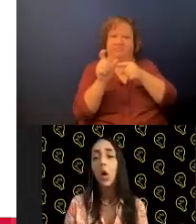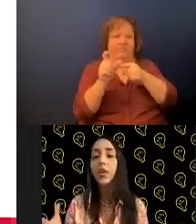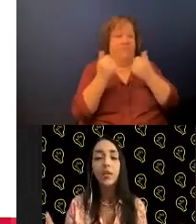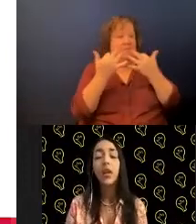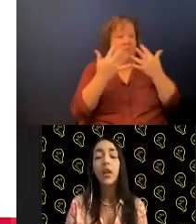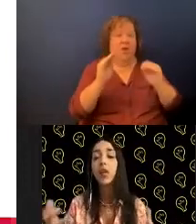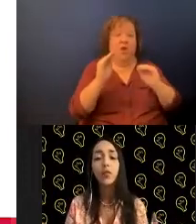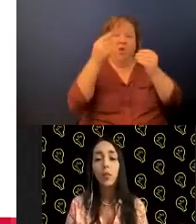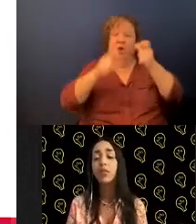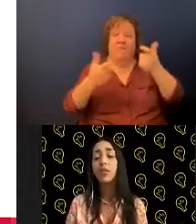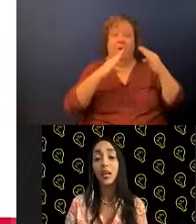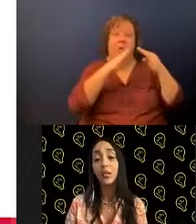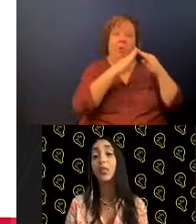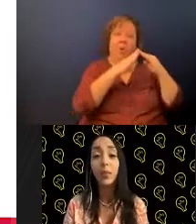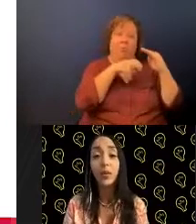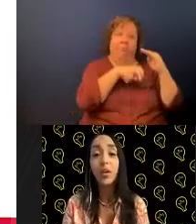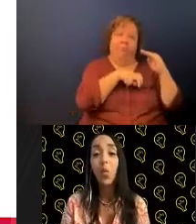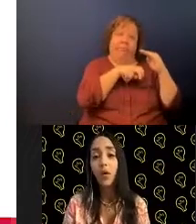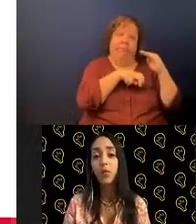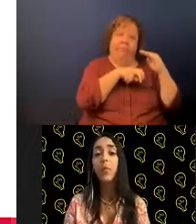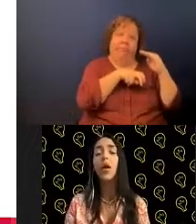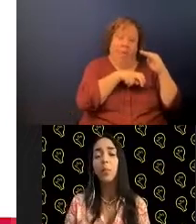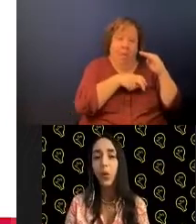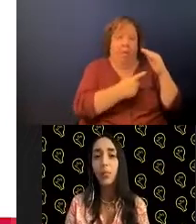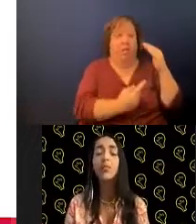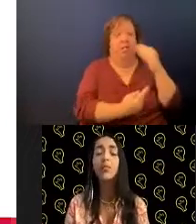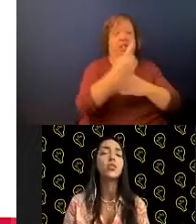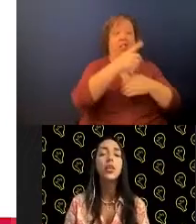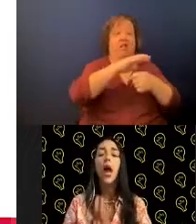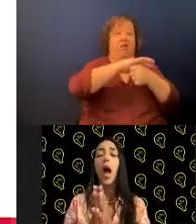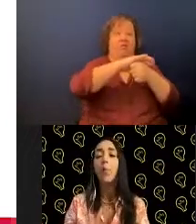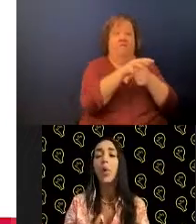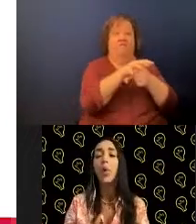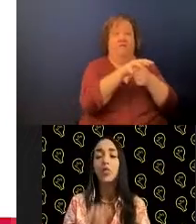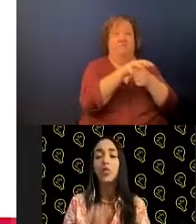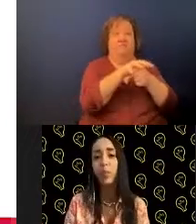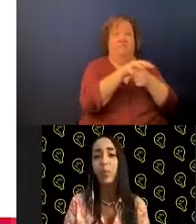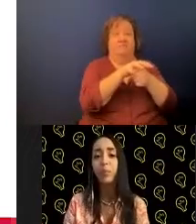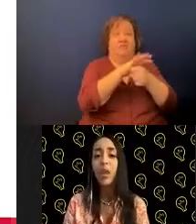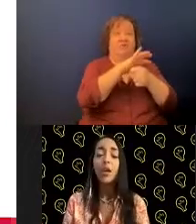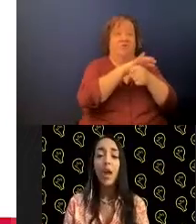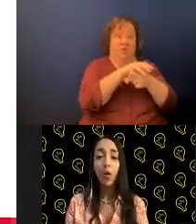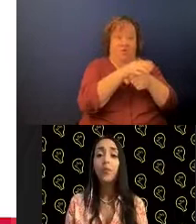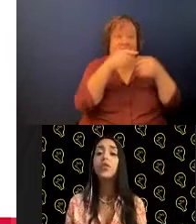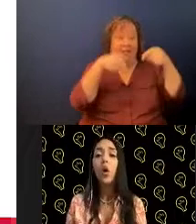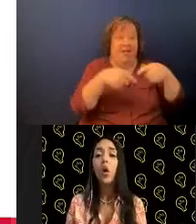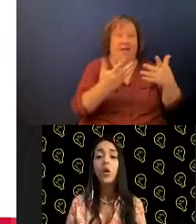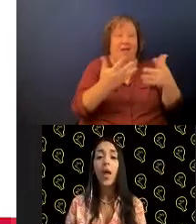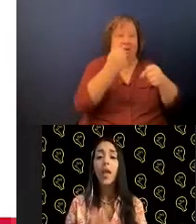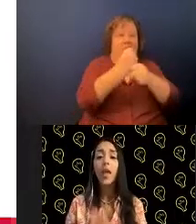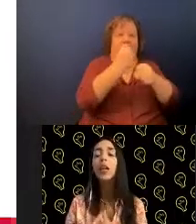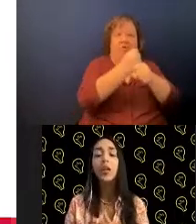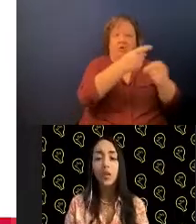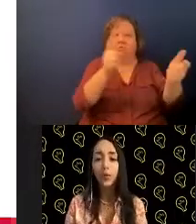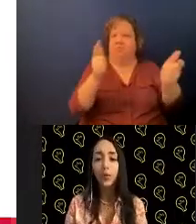helped increase a lot of numbers, negative numbers. One of them, unemployment, especially among young people. Now, there's also